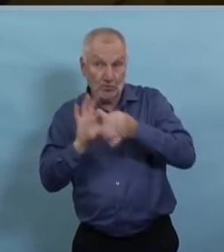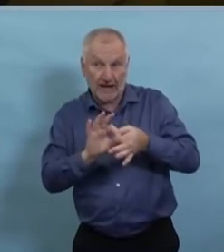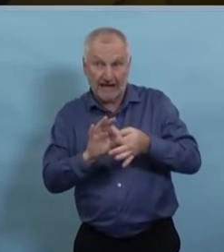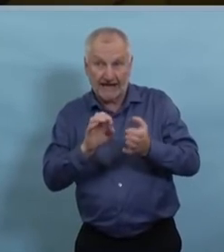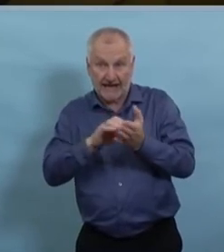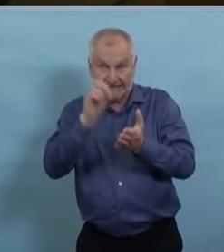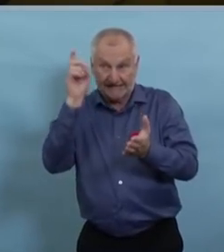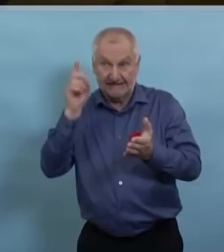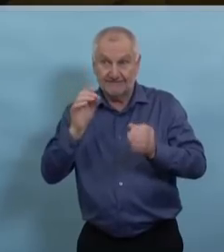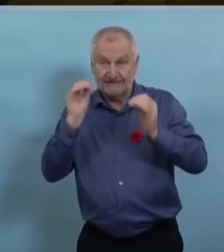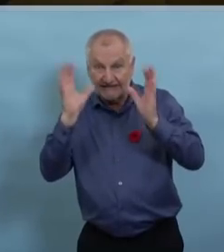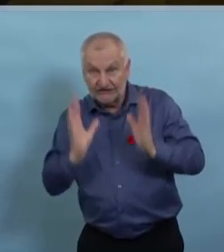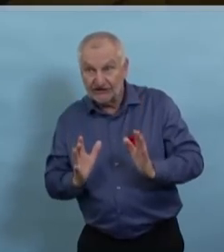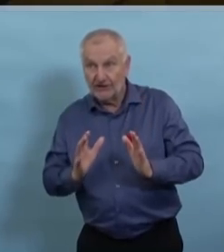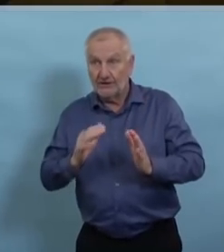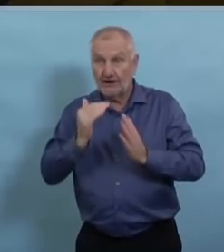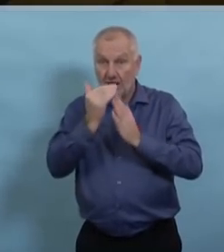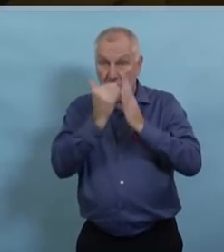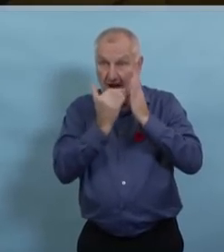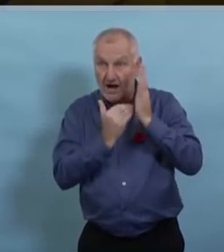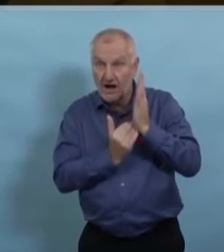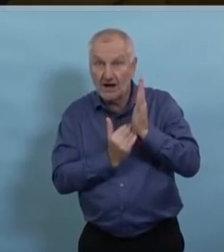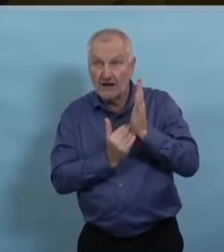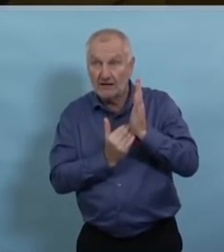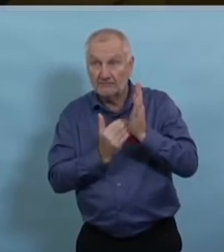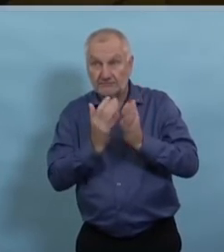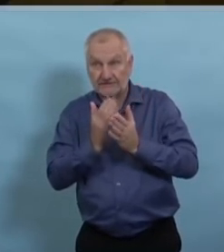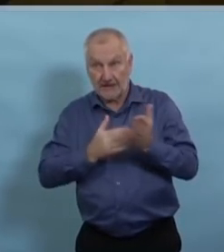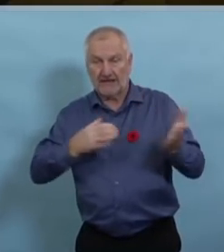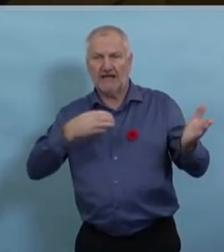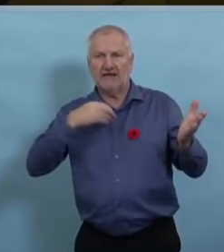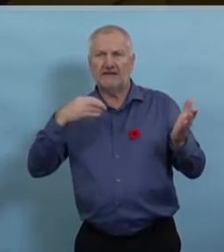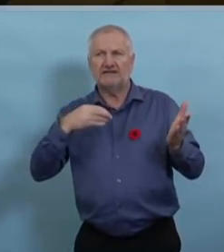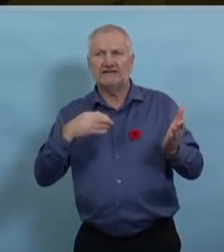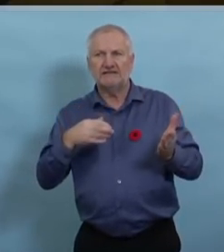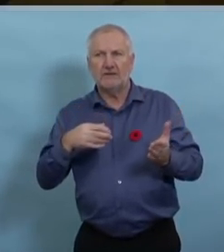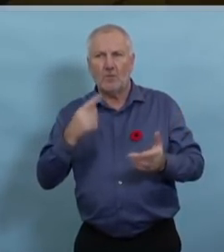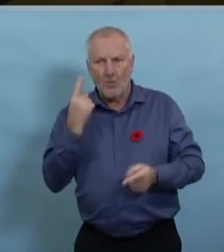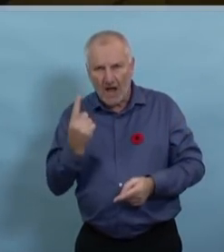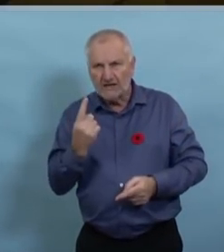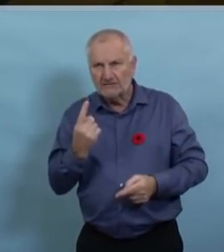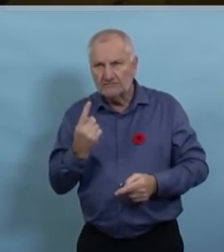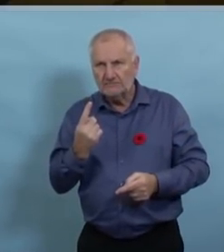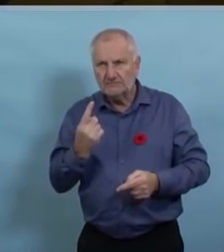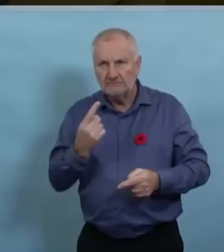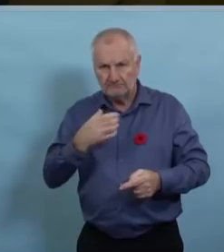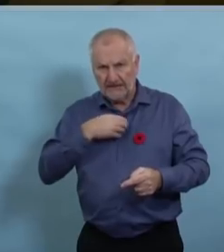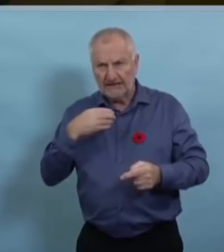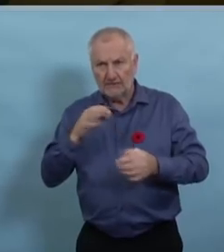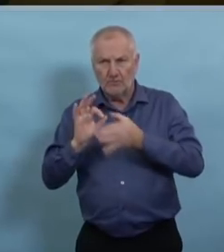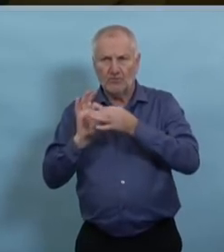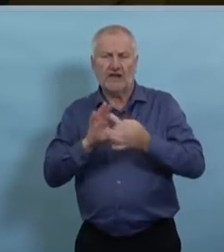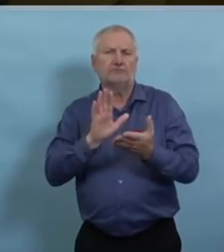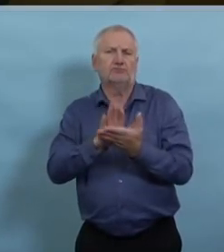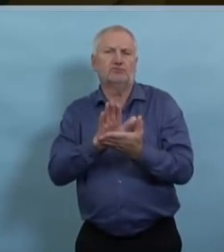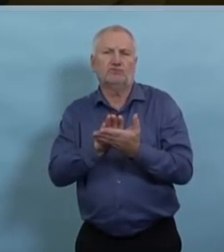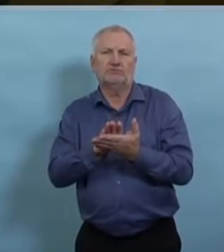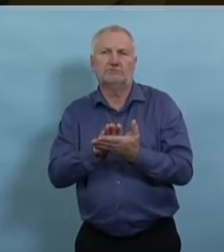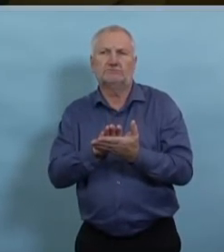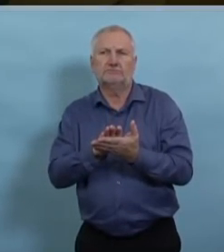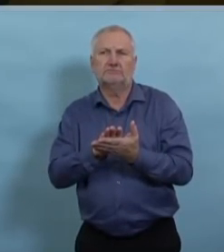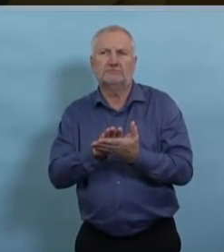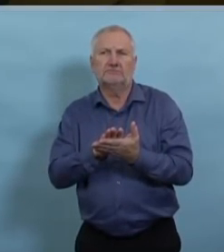they have. One of those complaints is contact tracing being slow in schools, and they're saying that principals are having to kind of take